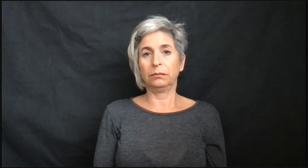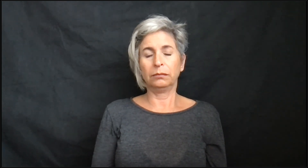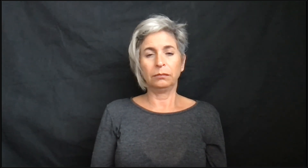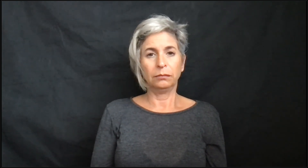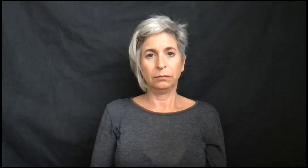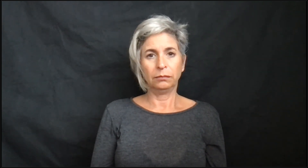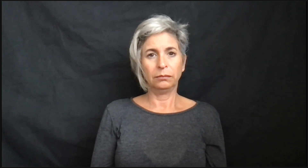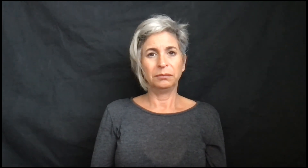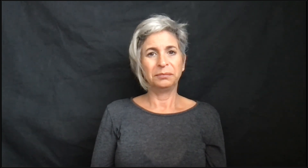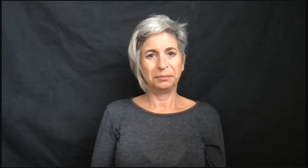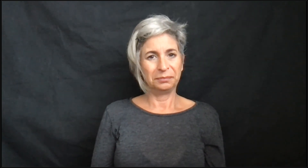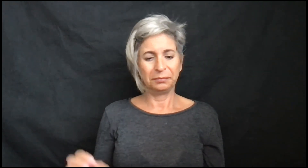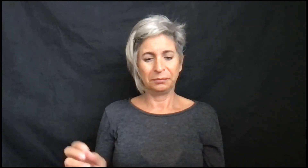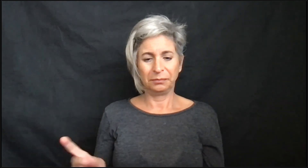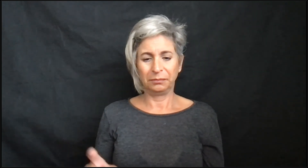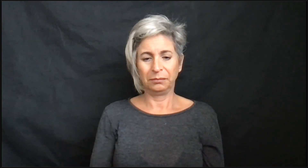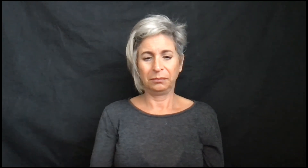Okay,